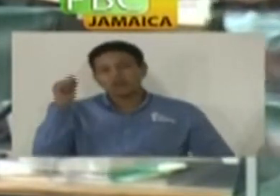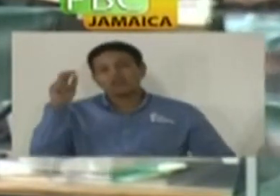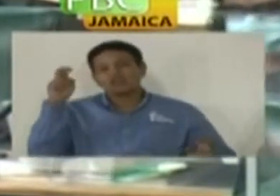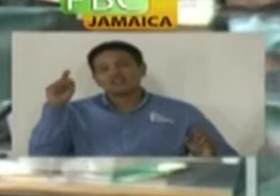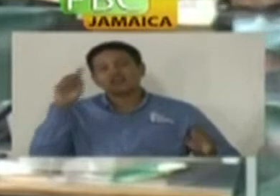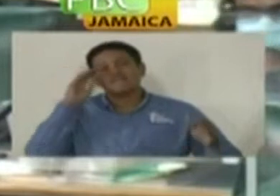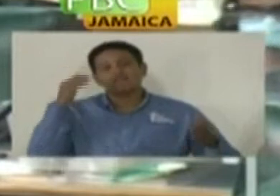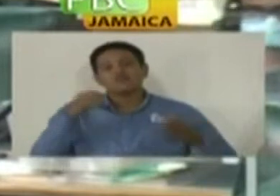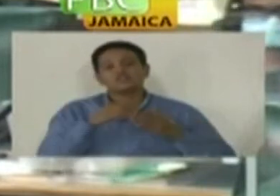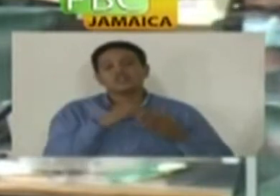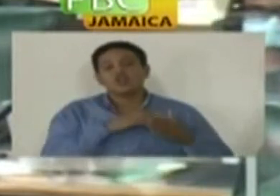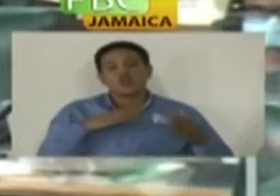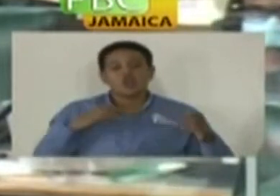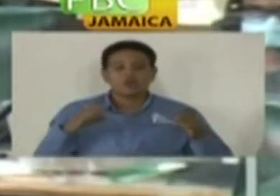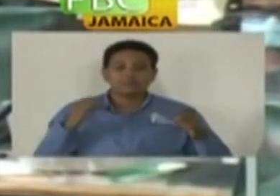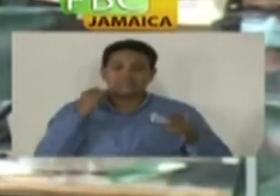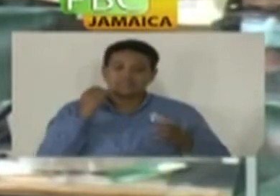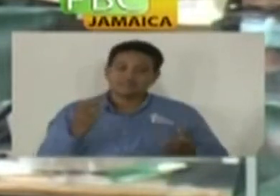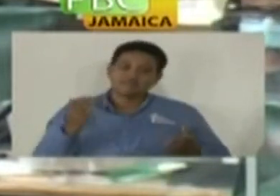in committee if raised,